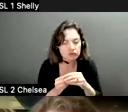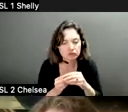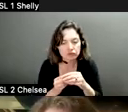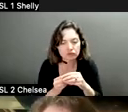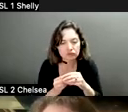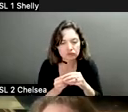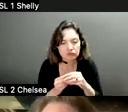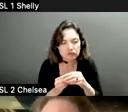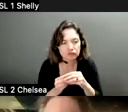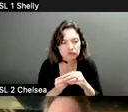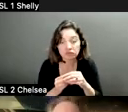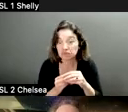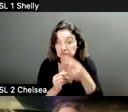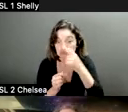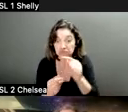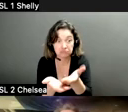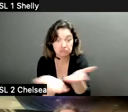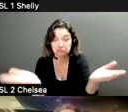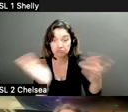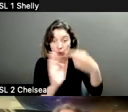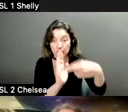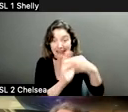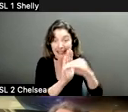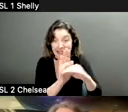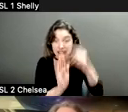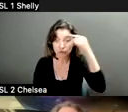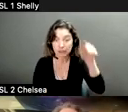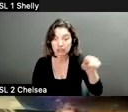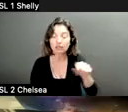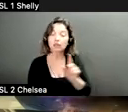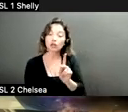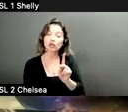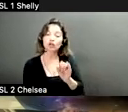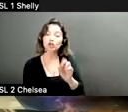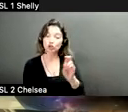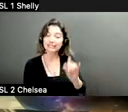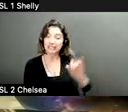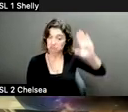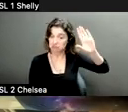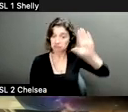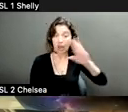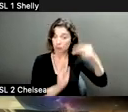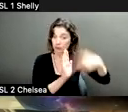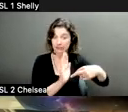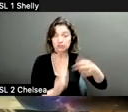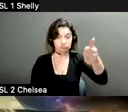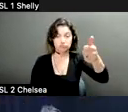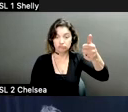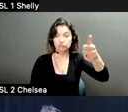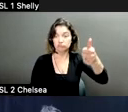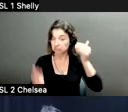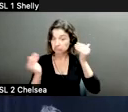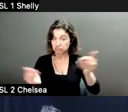If somebody wouldn't mind reading this list. Christy speaking, I can certainly read this list for you, Andy. Would you like me to go